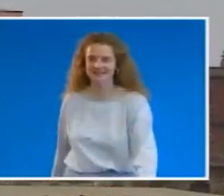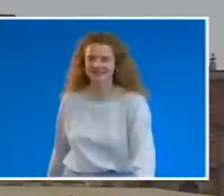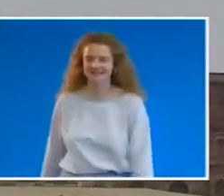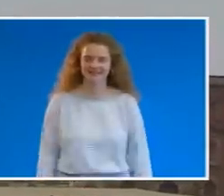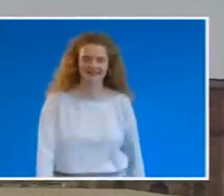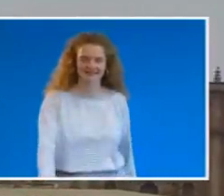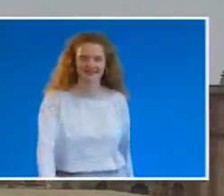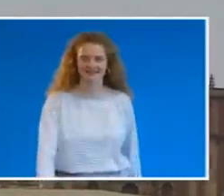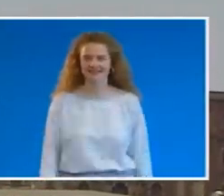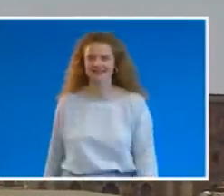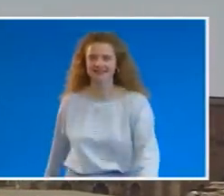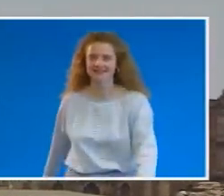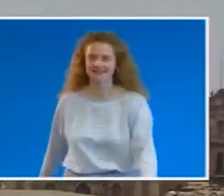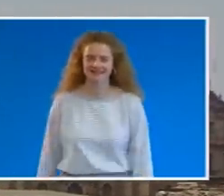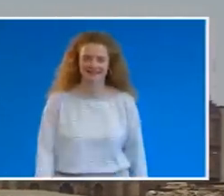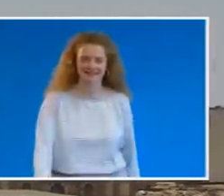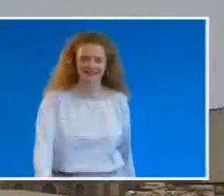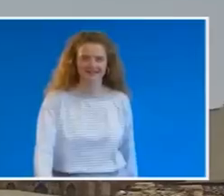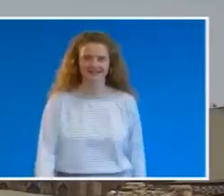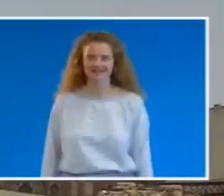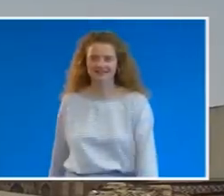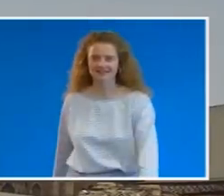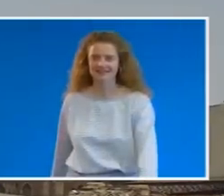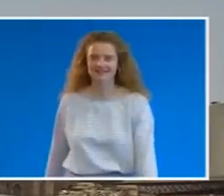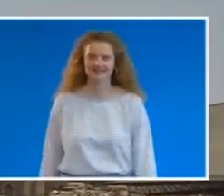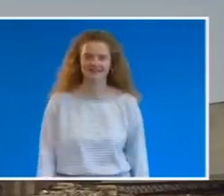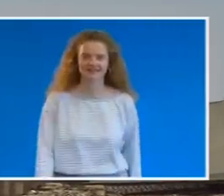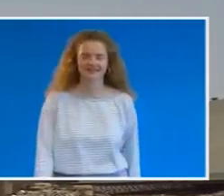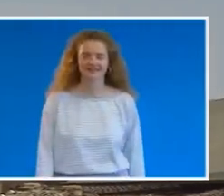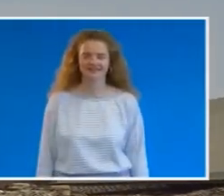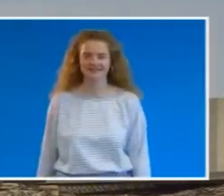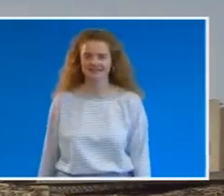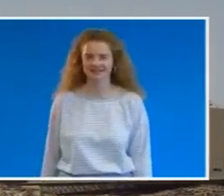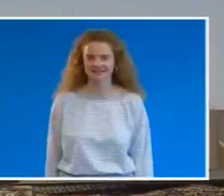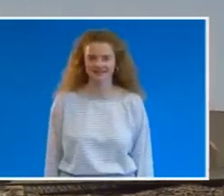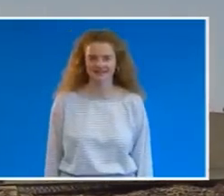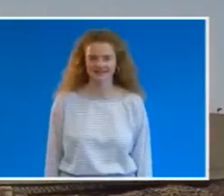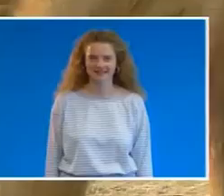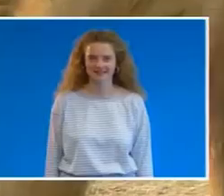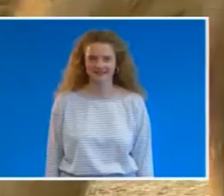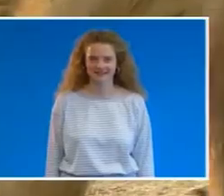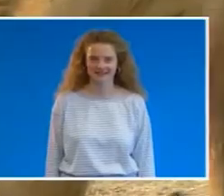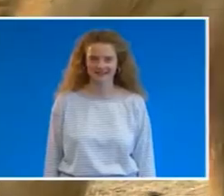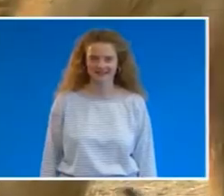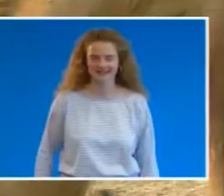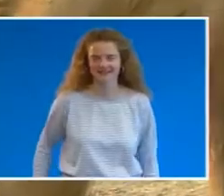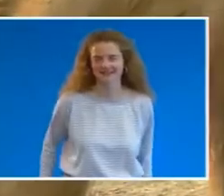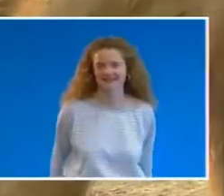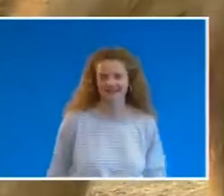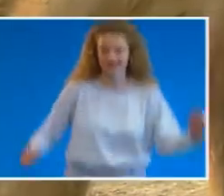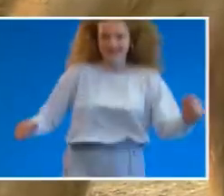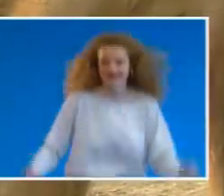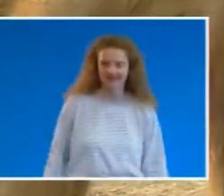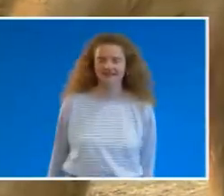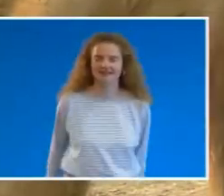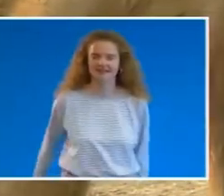school one morning and I walked like this, all on my way to school. I saw a little